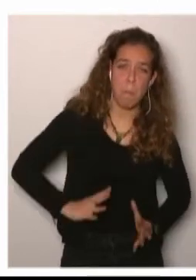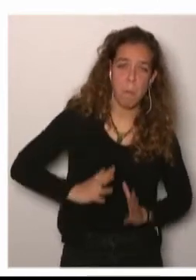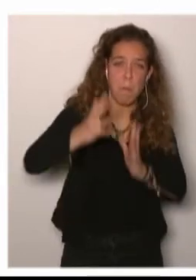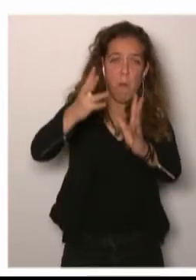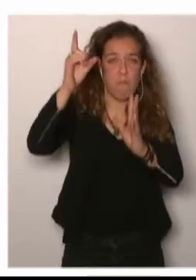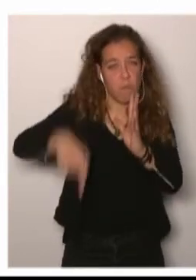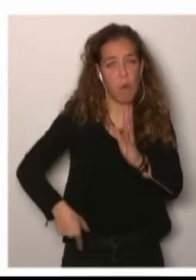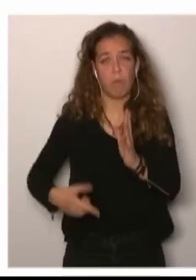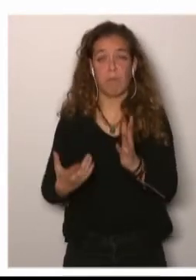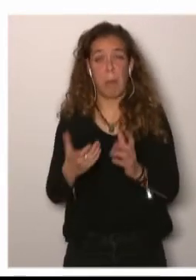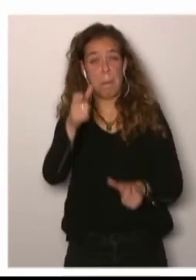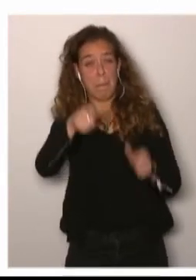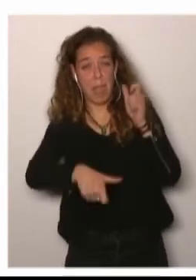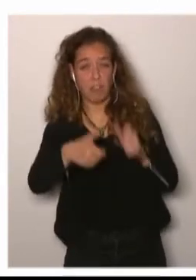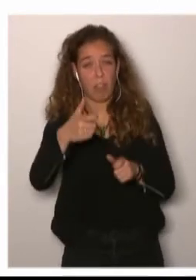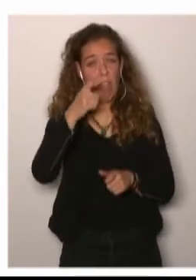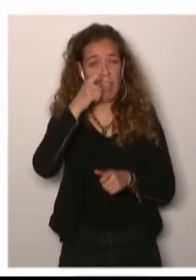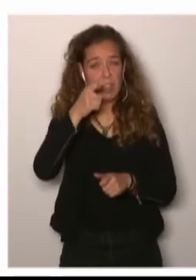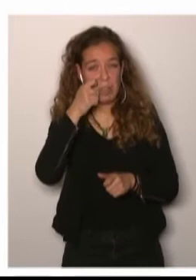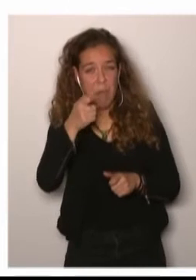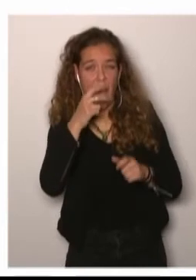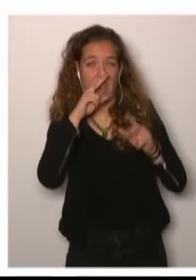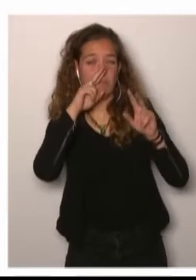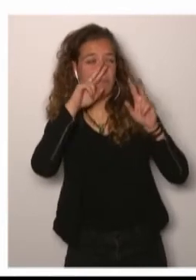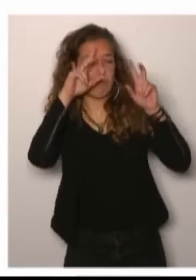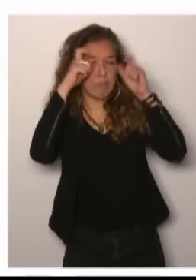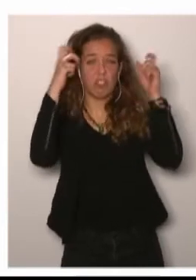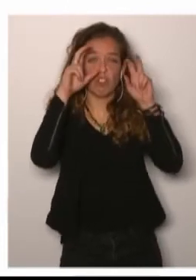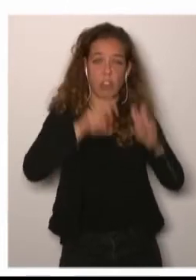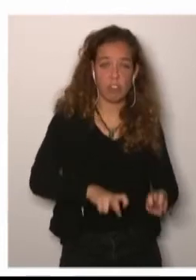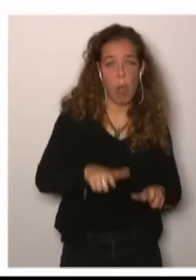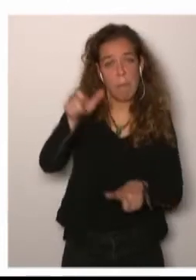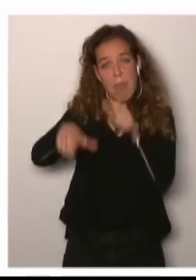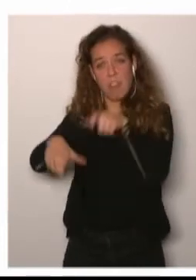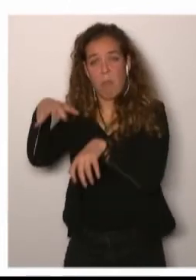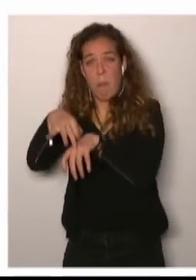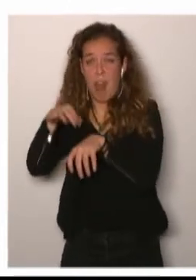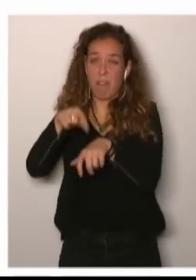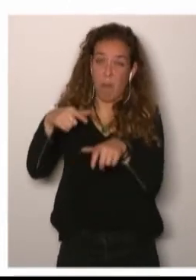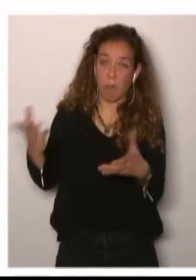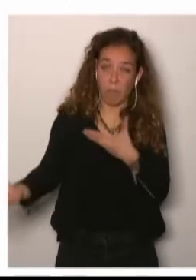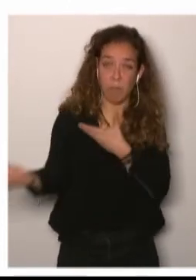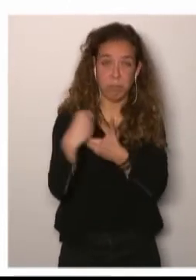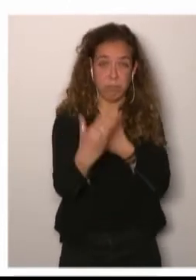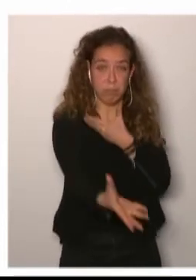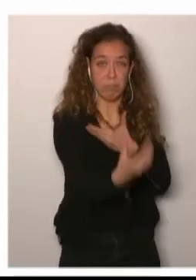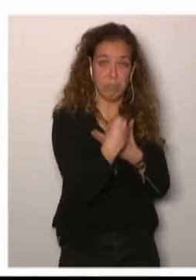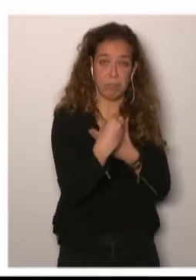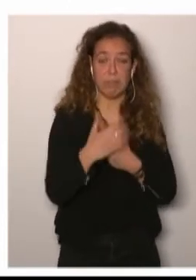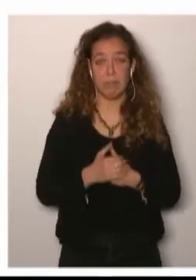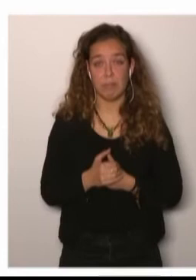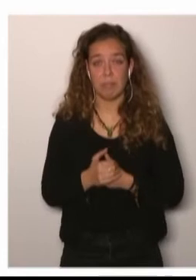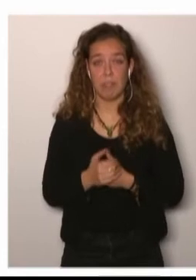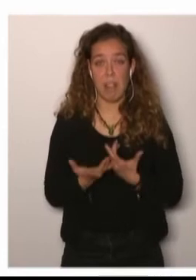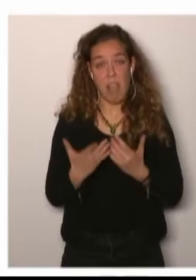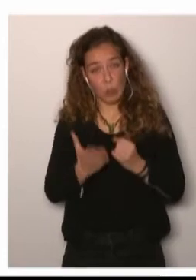knowledge build and provide fit-for-purpose support to all involved to really bringing innovation to children with cancer